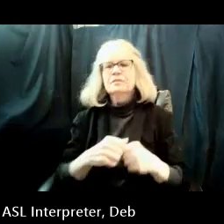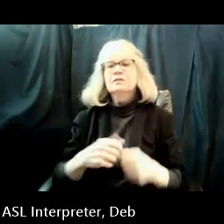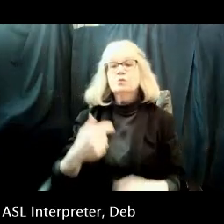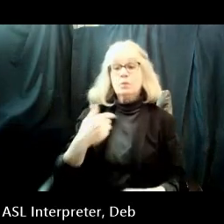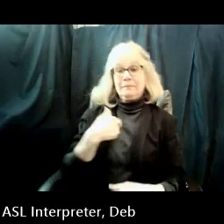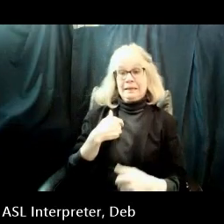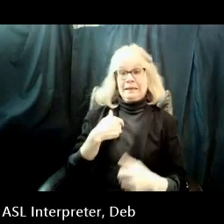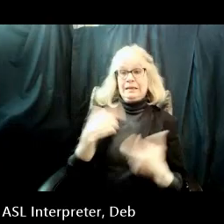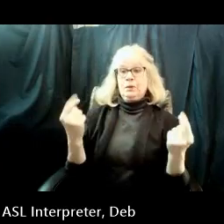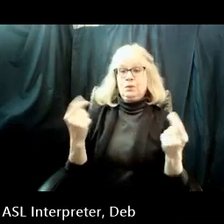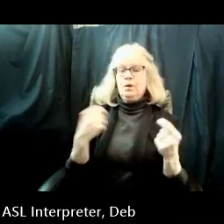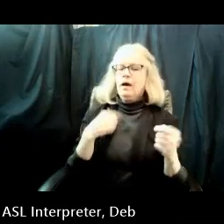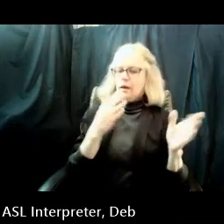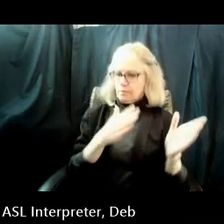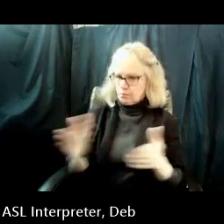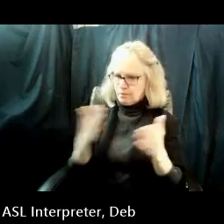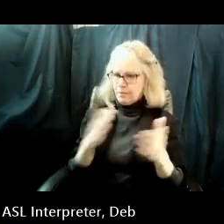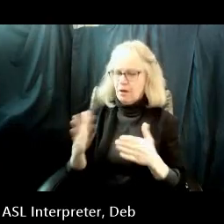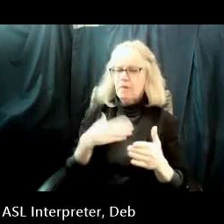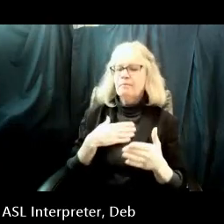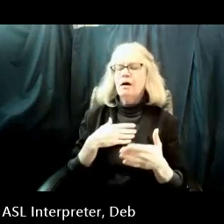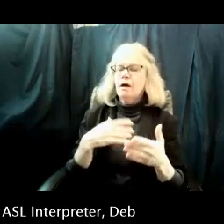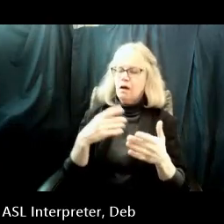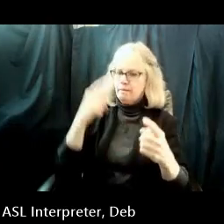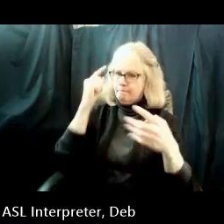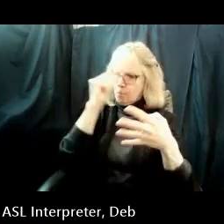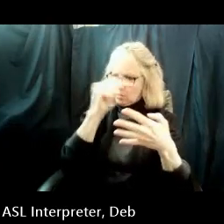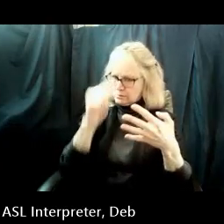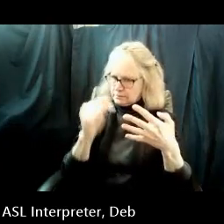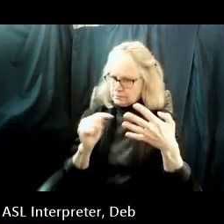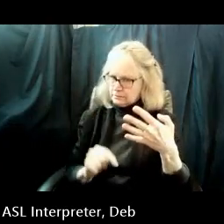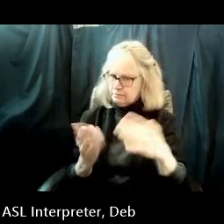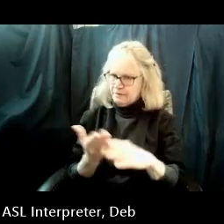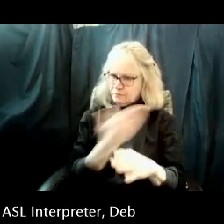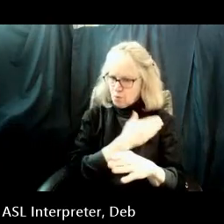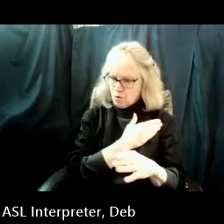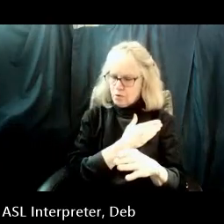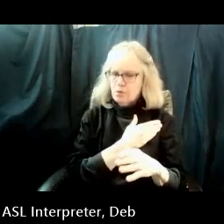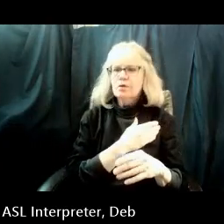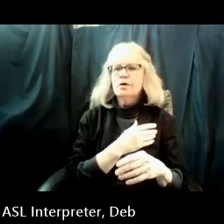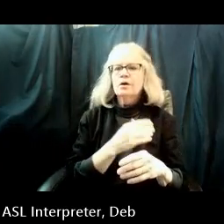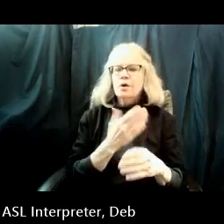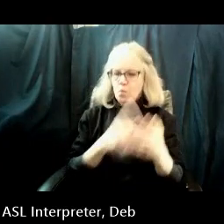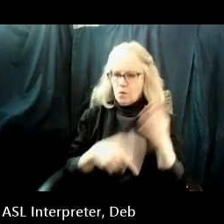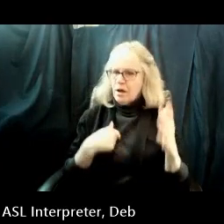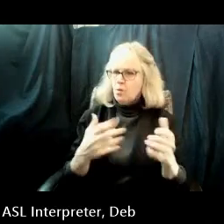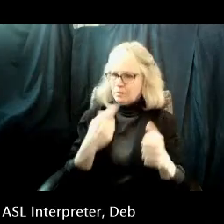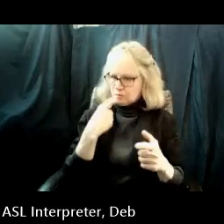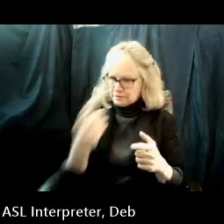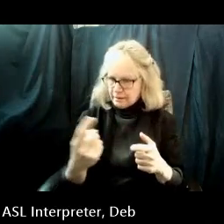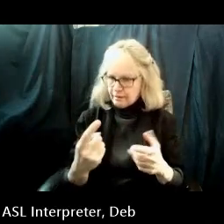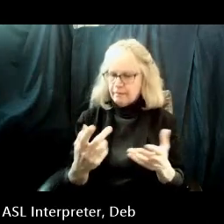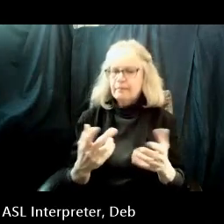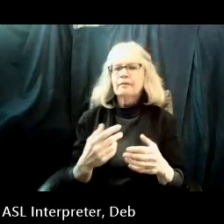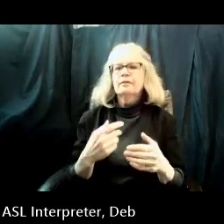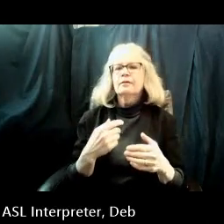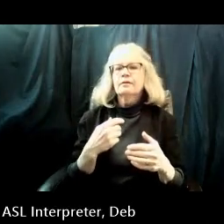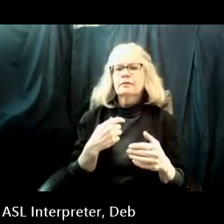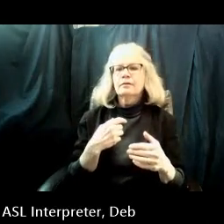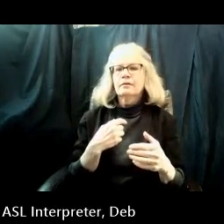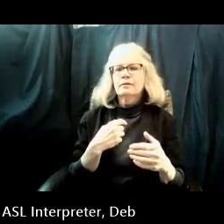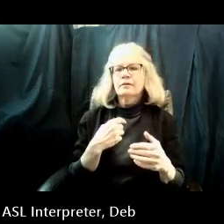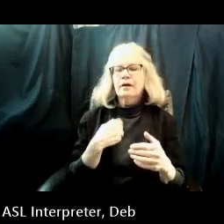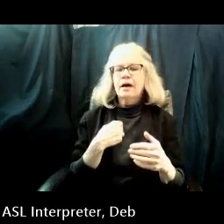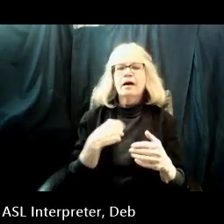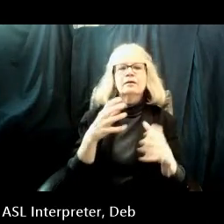did, I sort of prepared my talking points in advance, the things I wanted to make sure that I got across and that I was able to say. I took them out